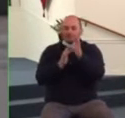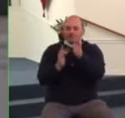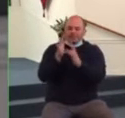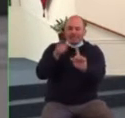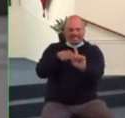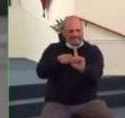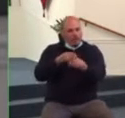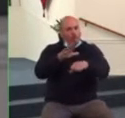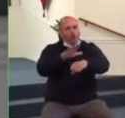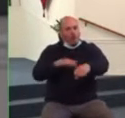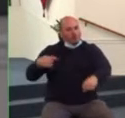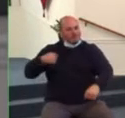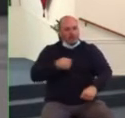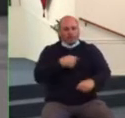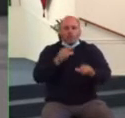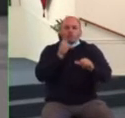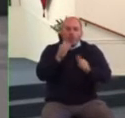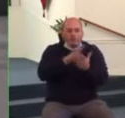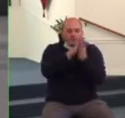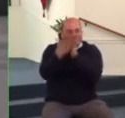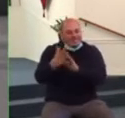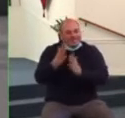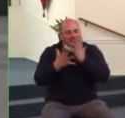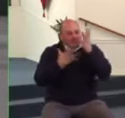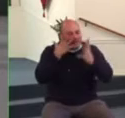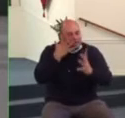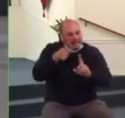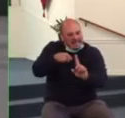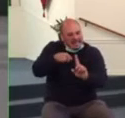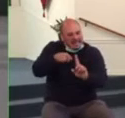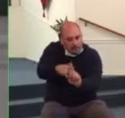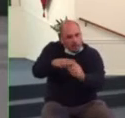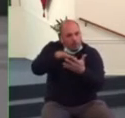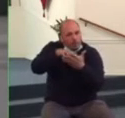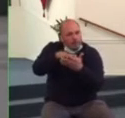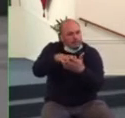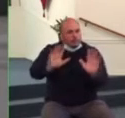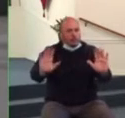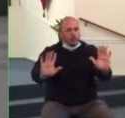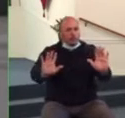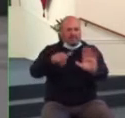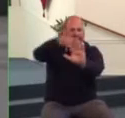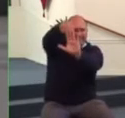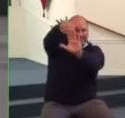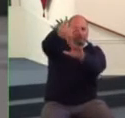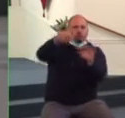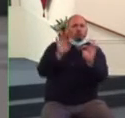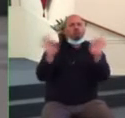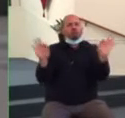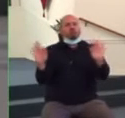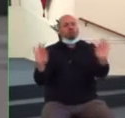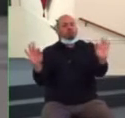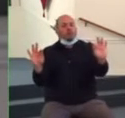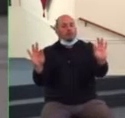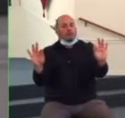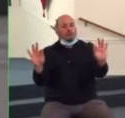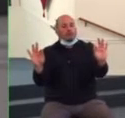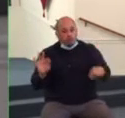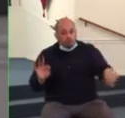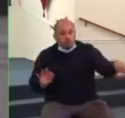ashamed to be weak yourself. Because in becoming weak, Jesus entrusted Himself to